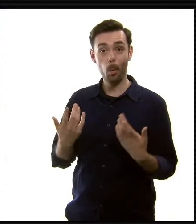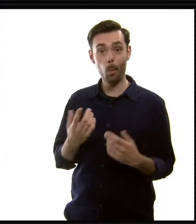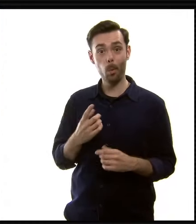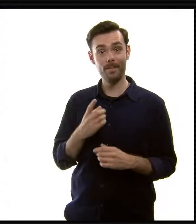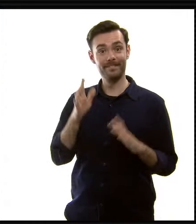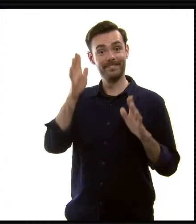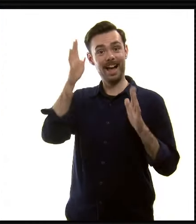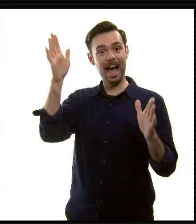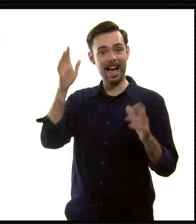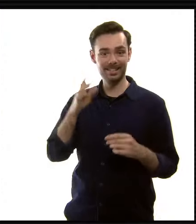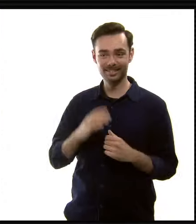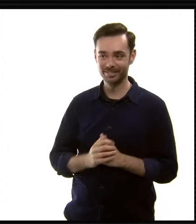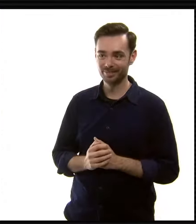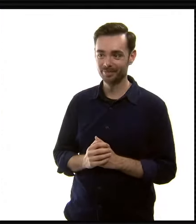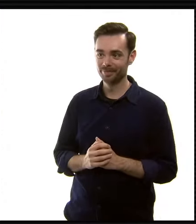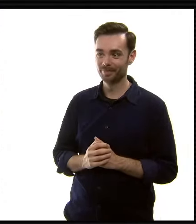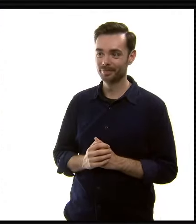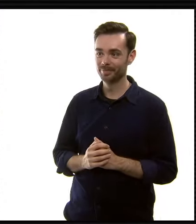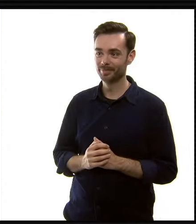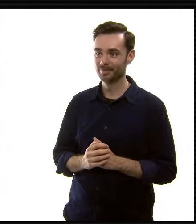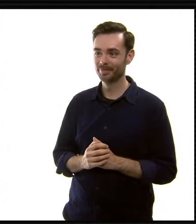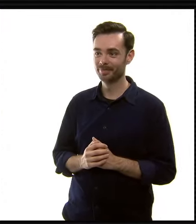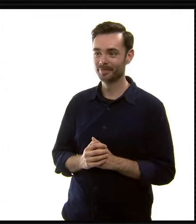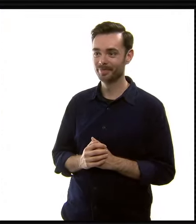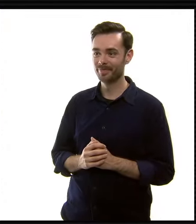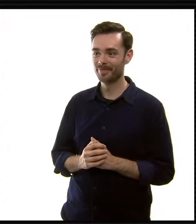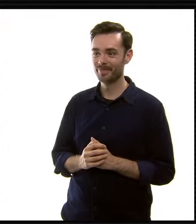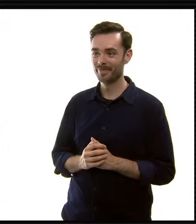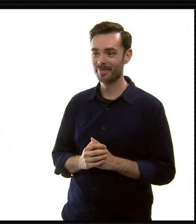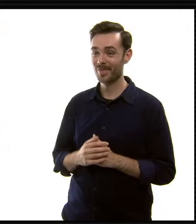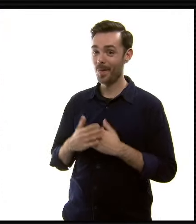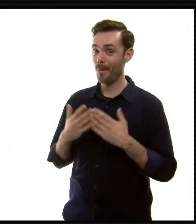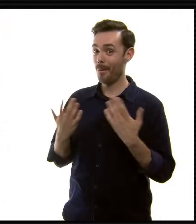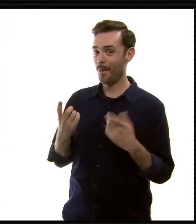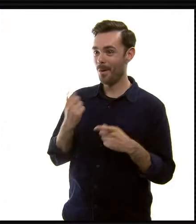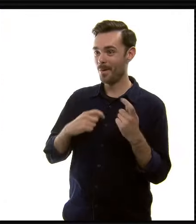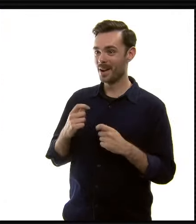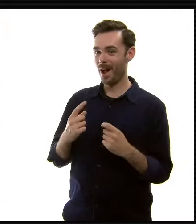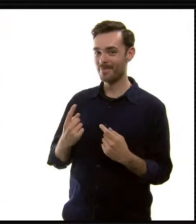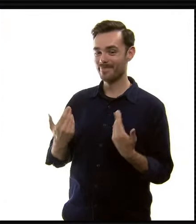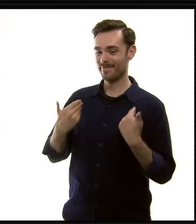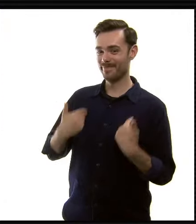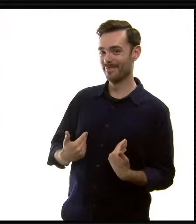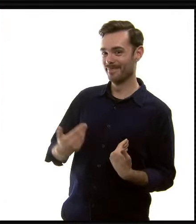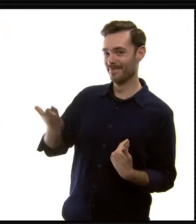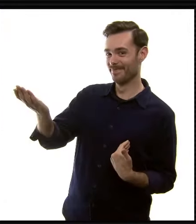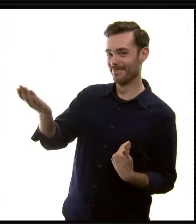me. Check this out. Little Barca BrickHeadz O'Doom. Yeah?